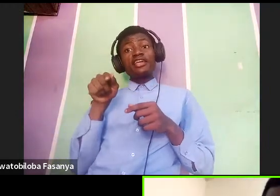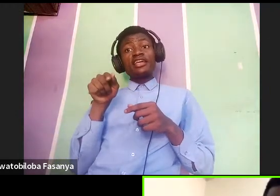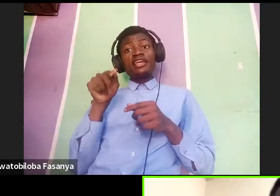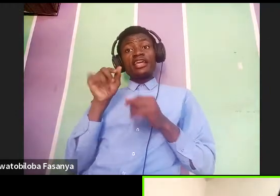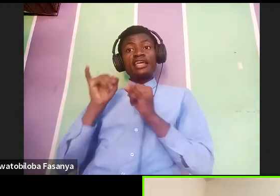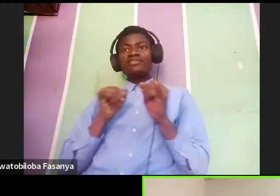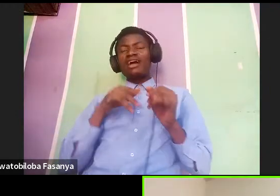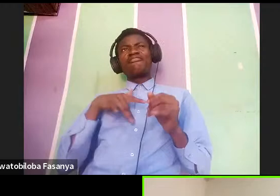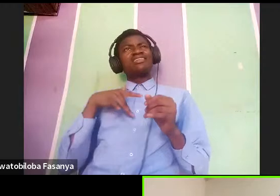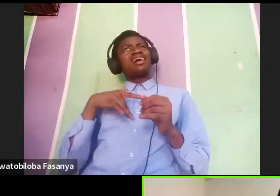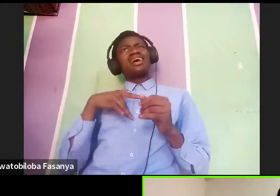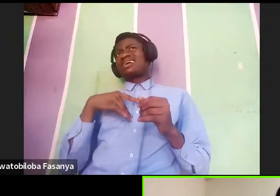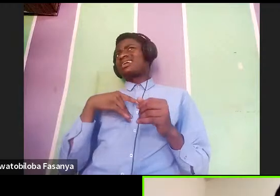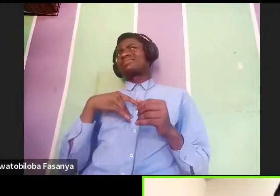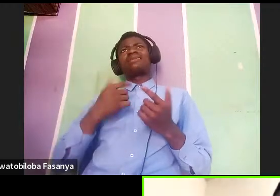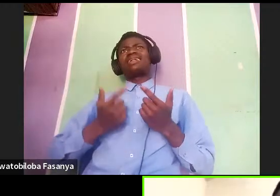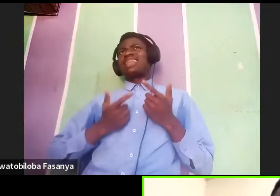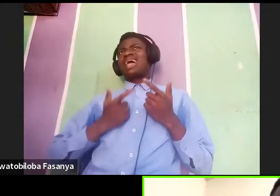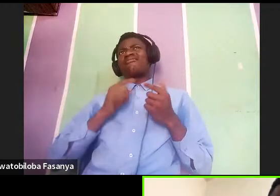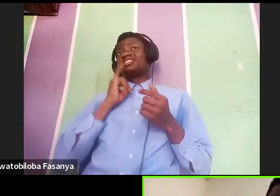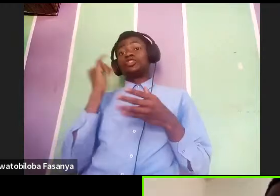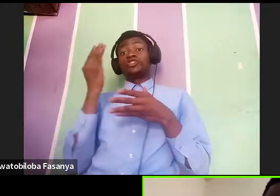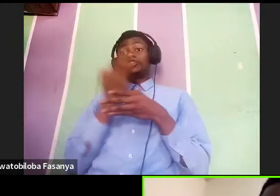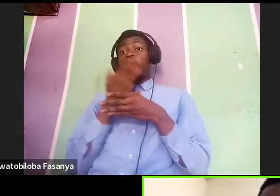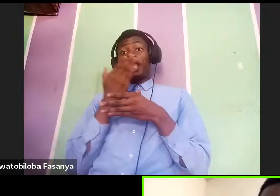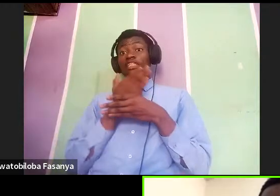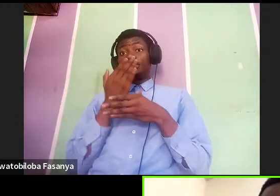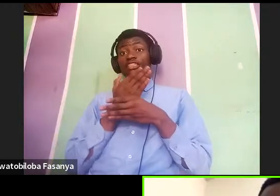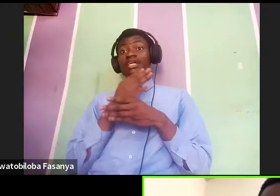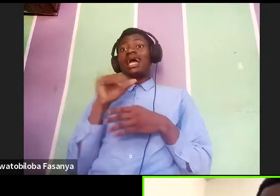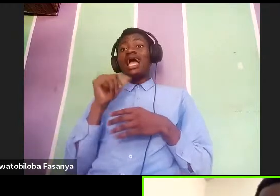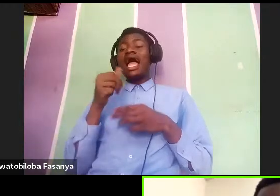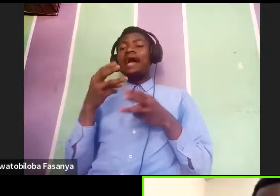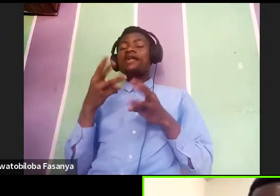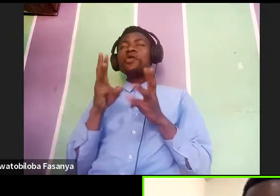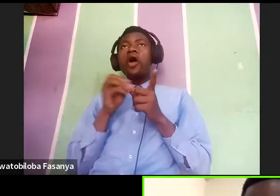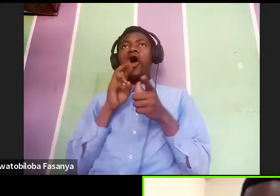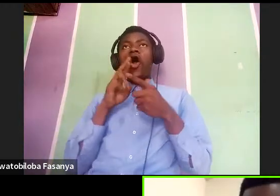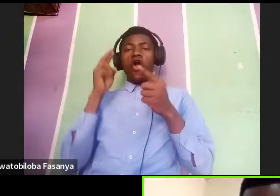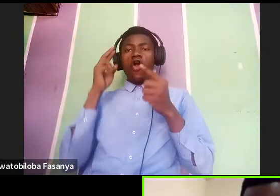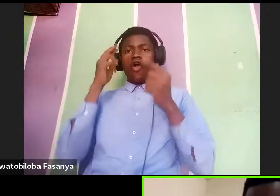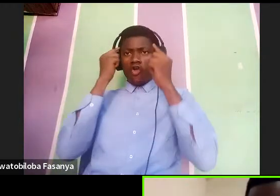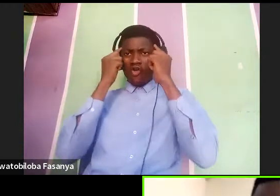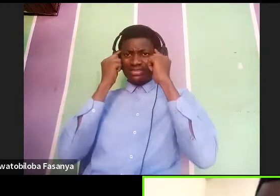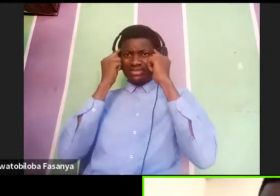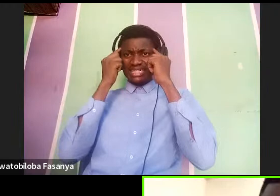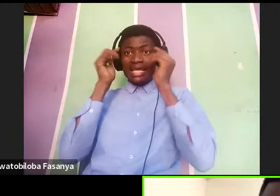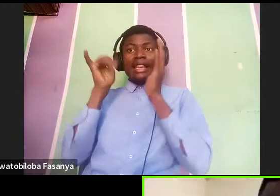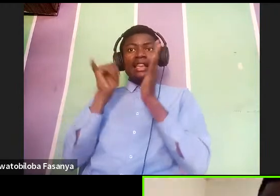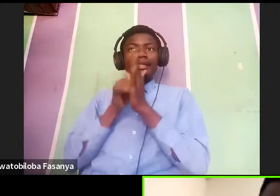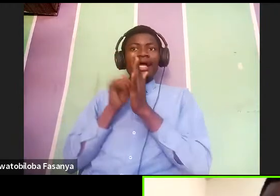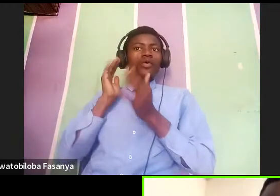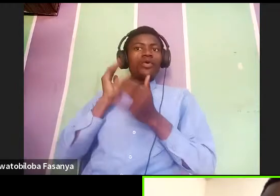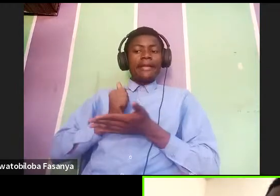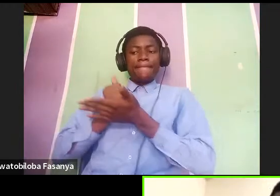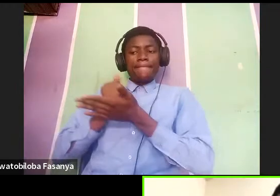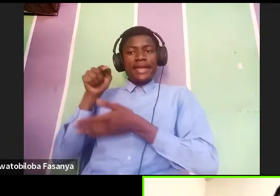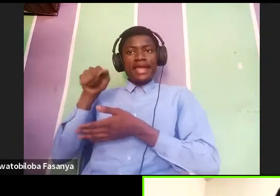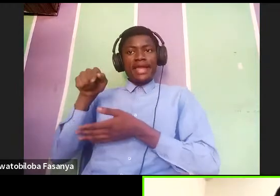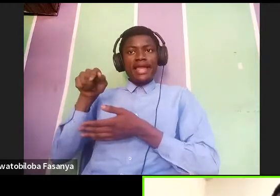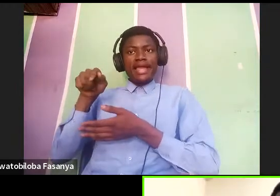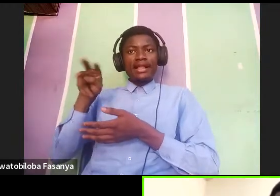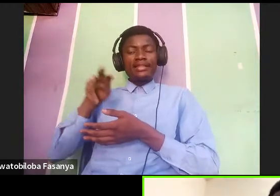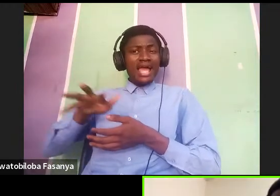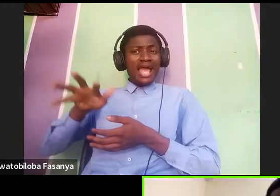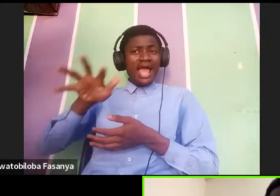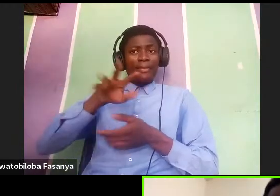way which they are concerned, it's definitely something that would make them either to seek help from a health professional, or from, probably, as